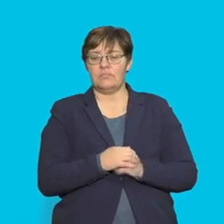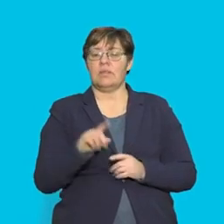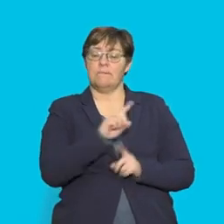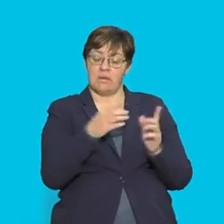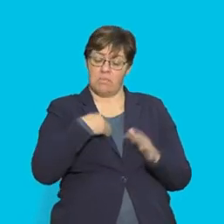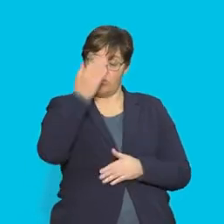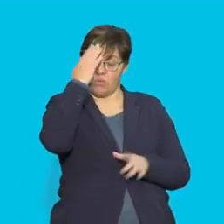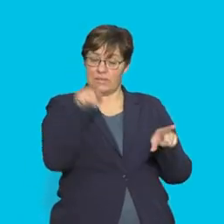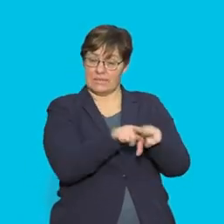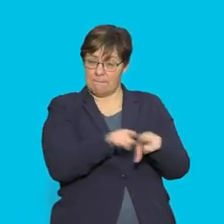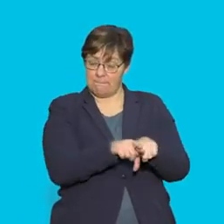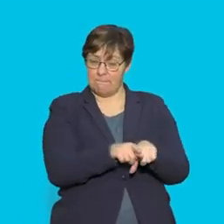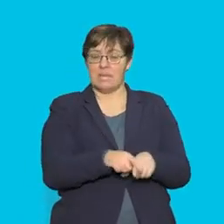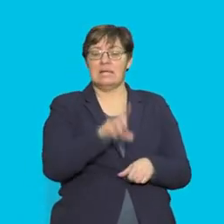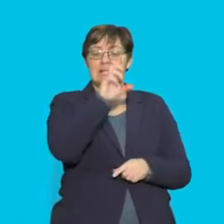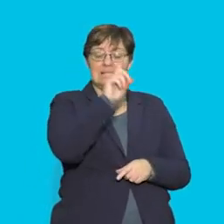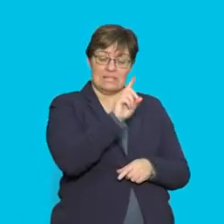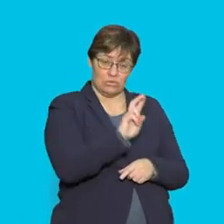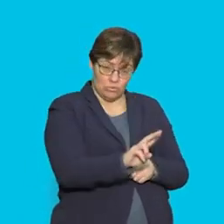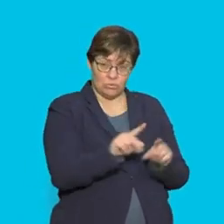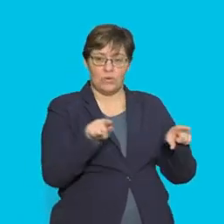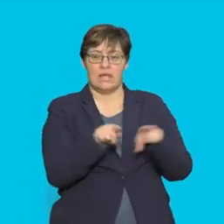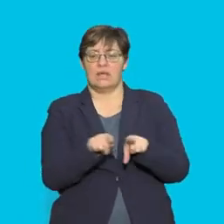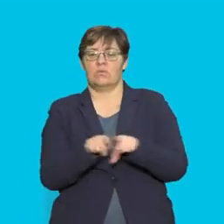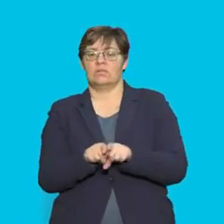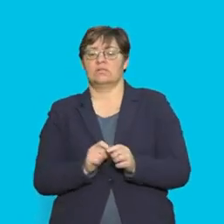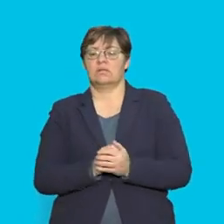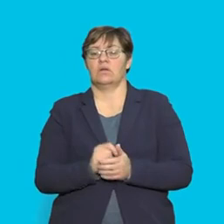D2 is equals to